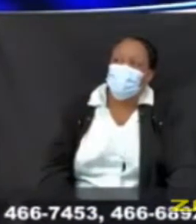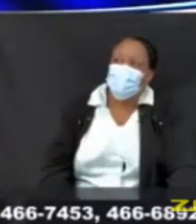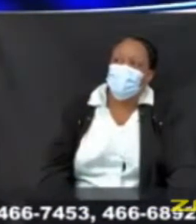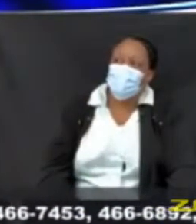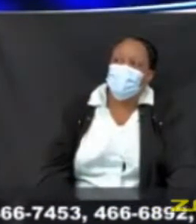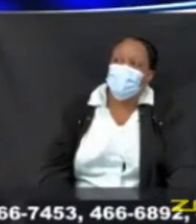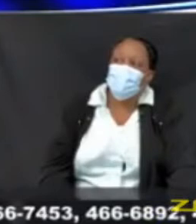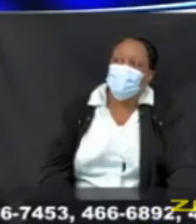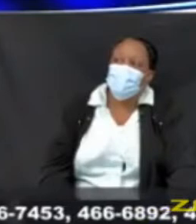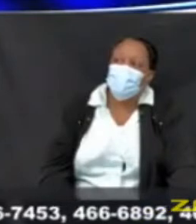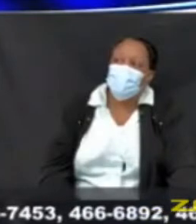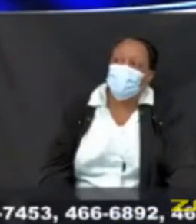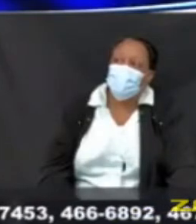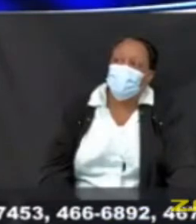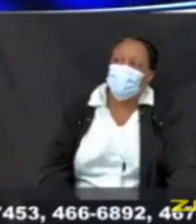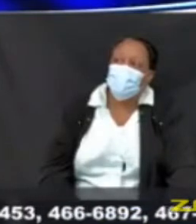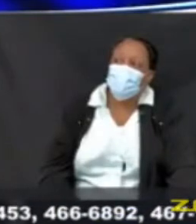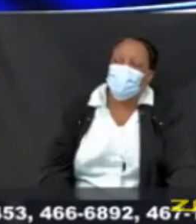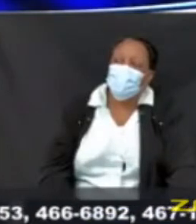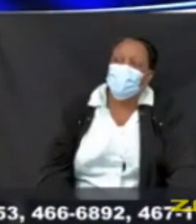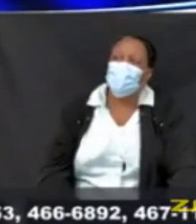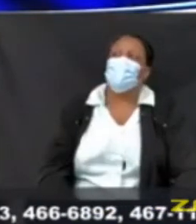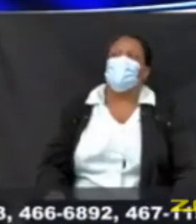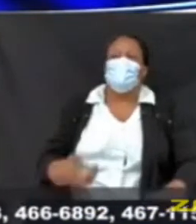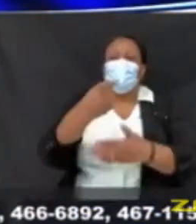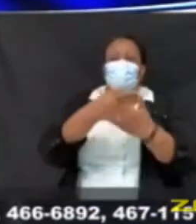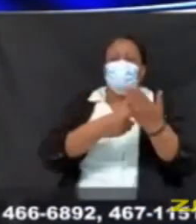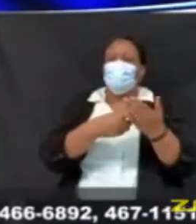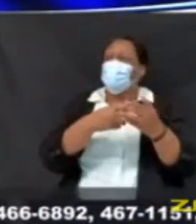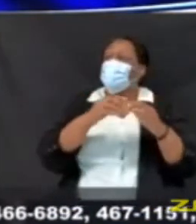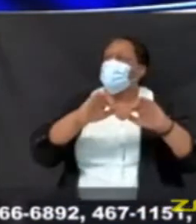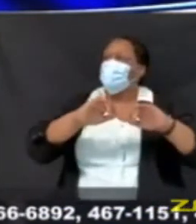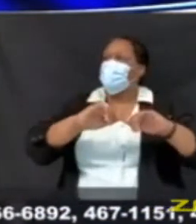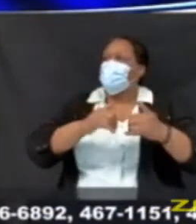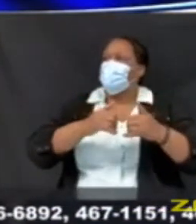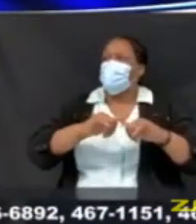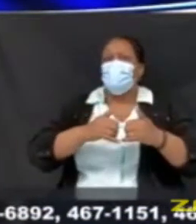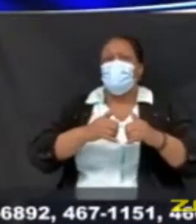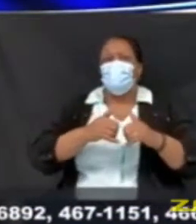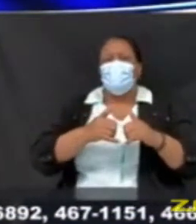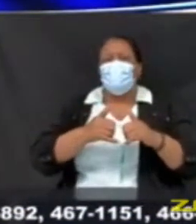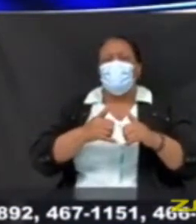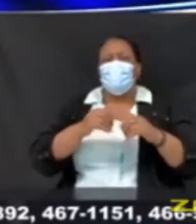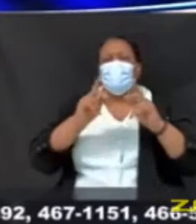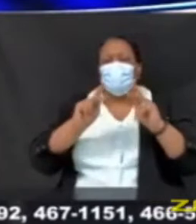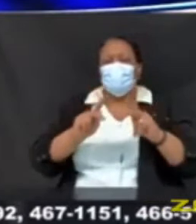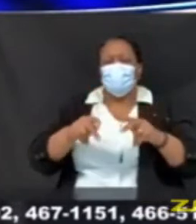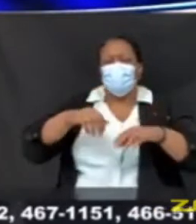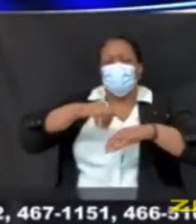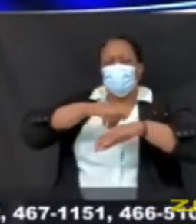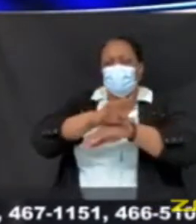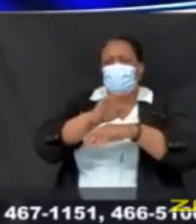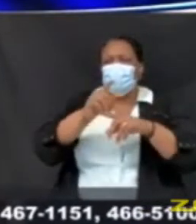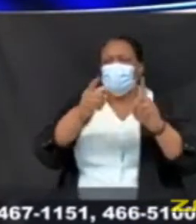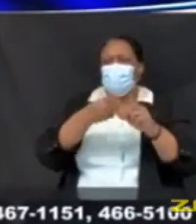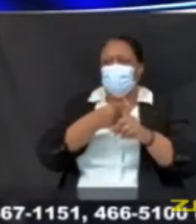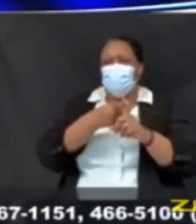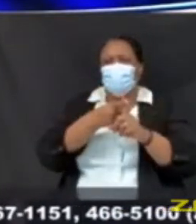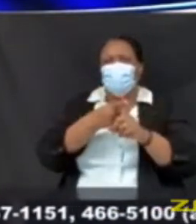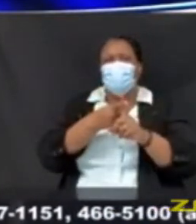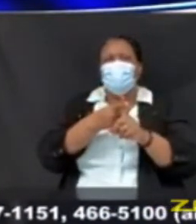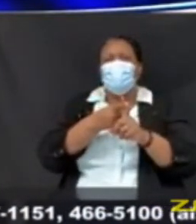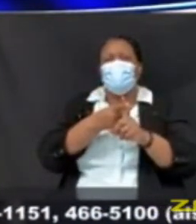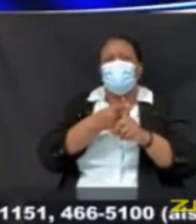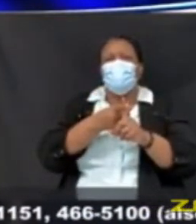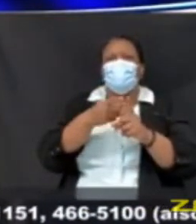informing persons of test results? There are 2 cell numbers that are customarily given out, but no one answers